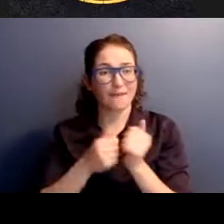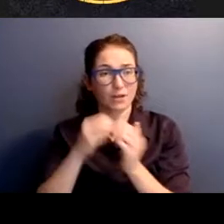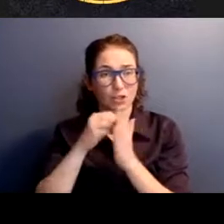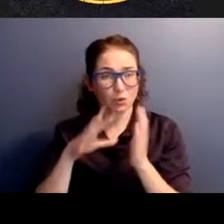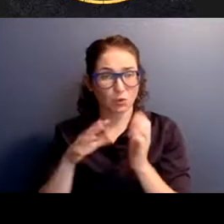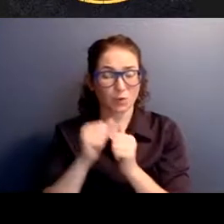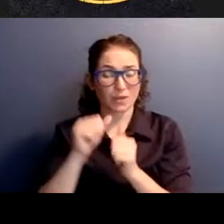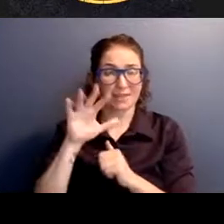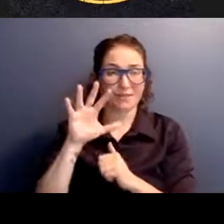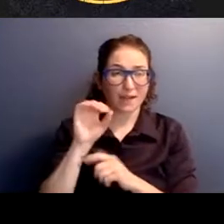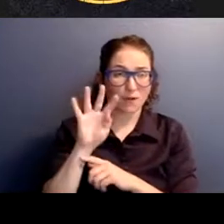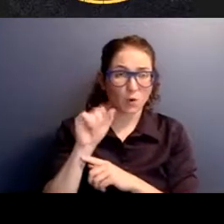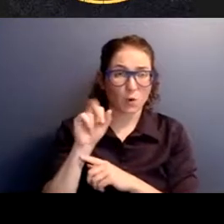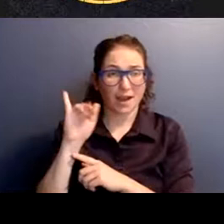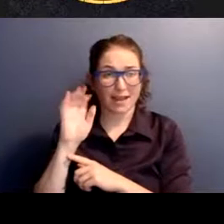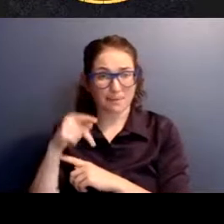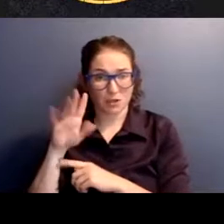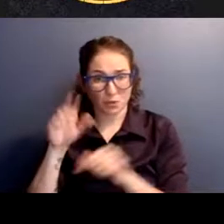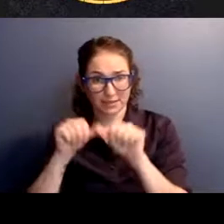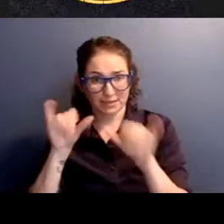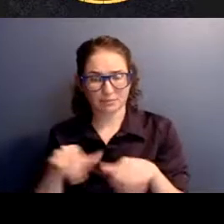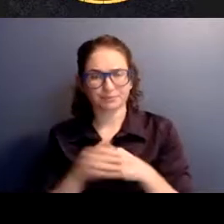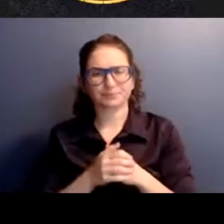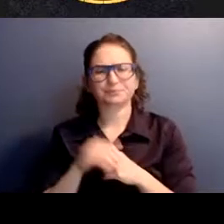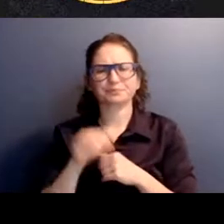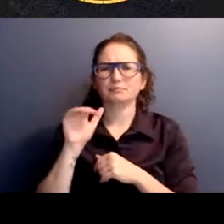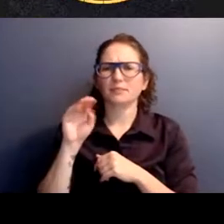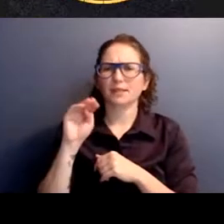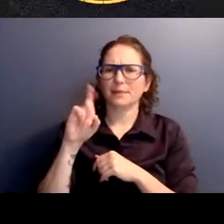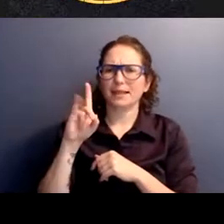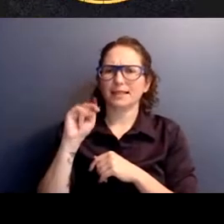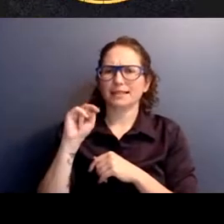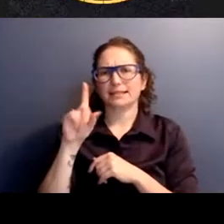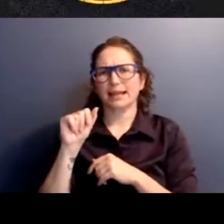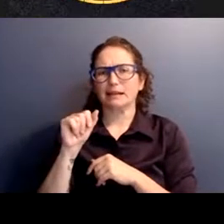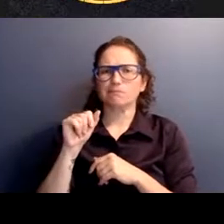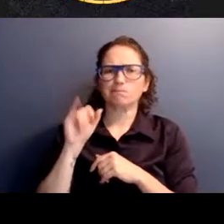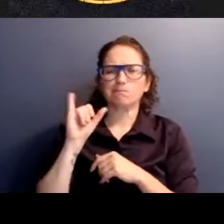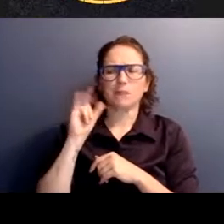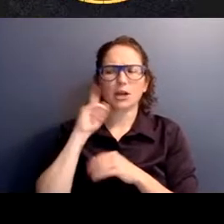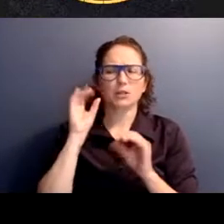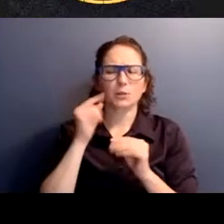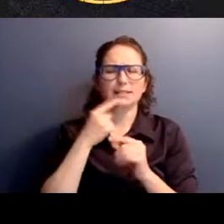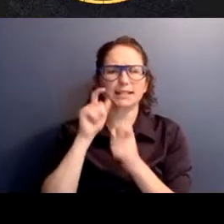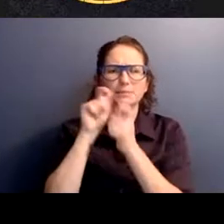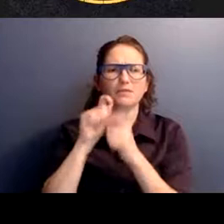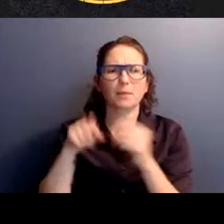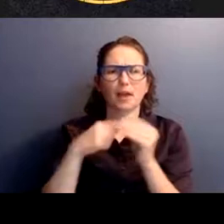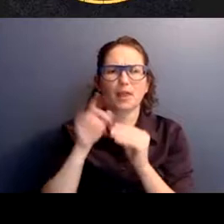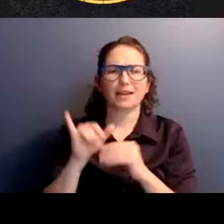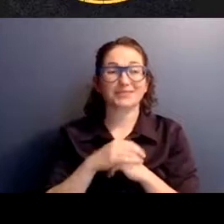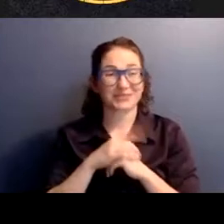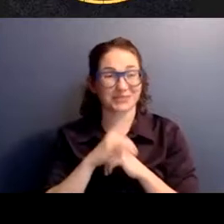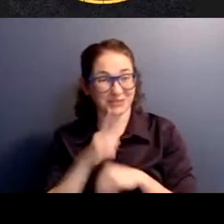in your system. Now, Melinda, I hadn't heard anybody say anything specifically about that. True.